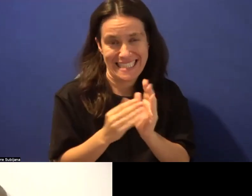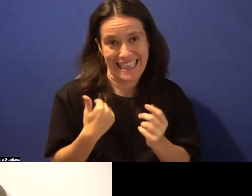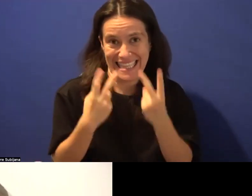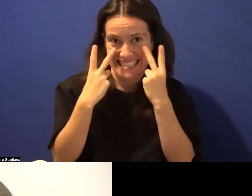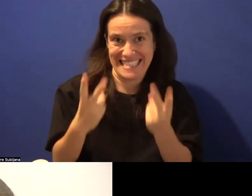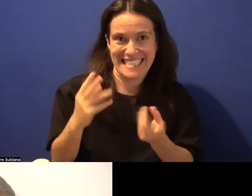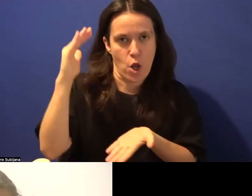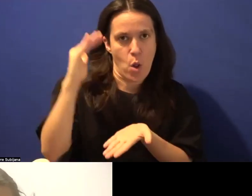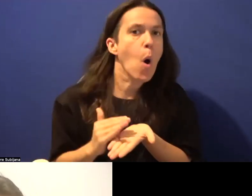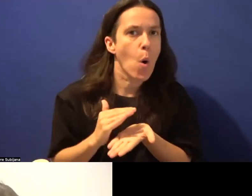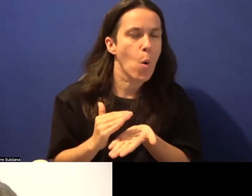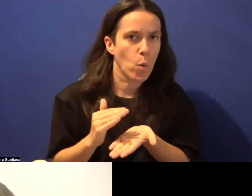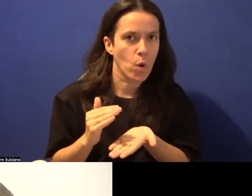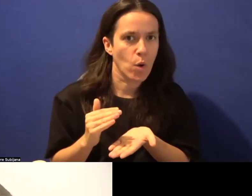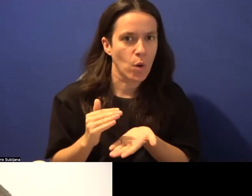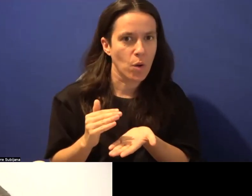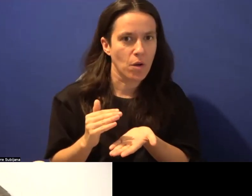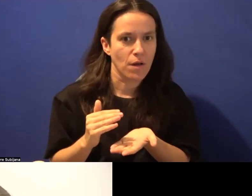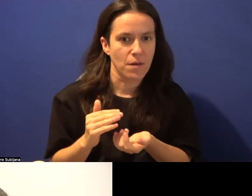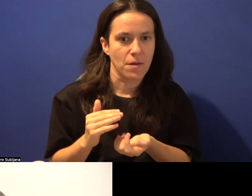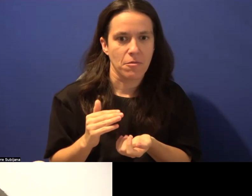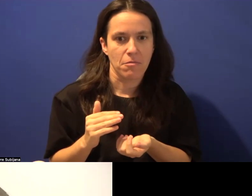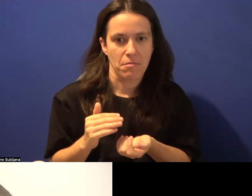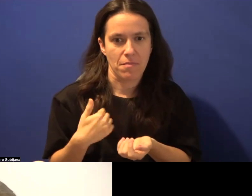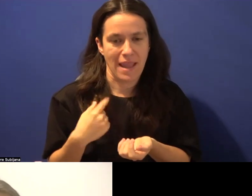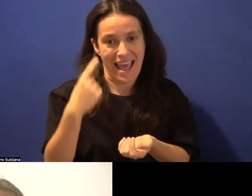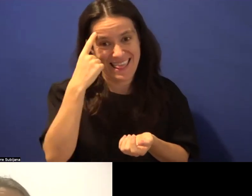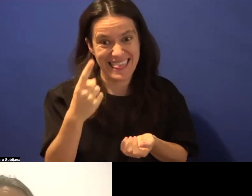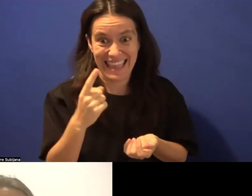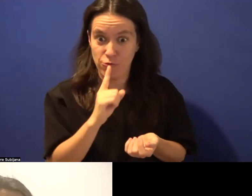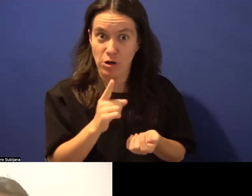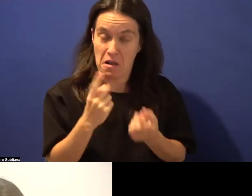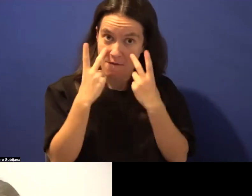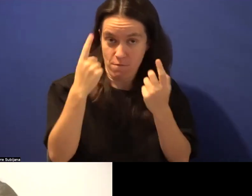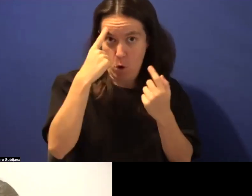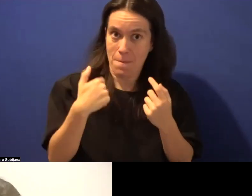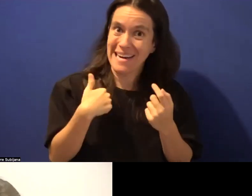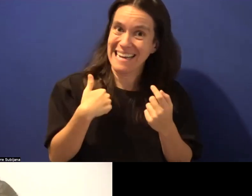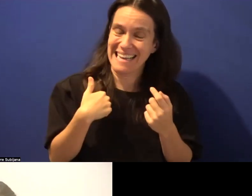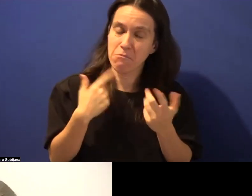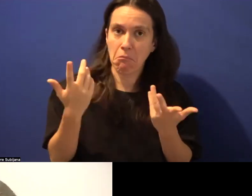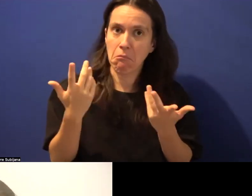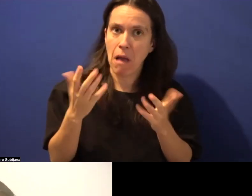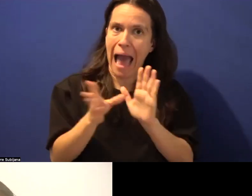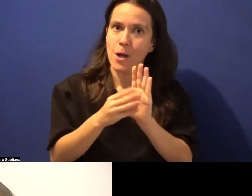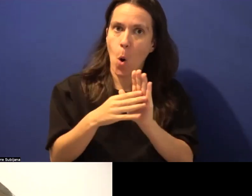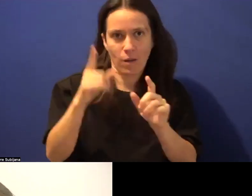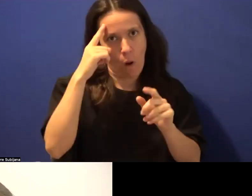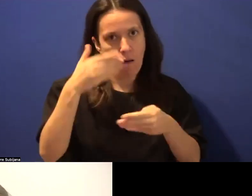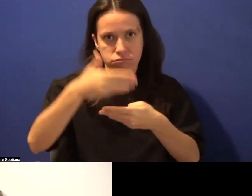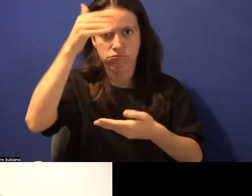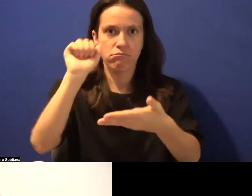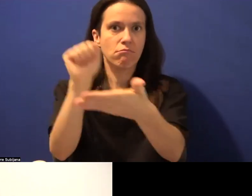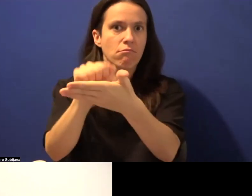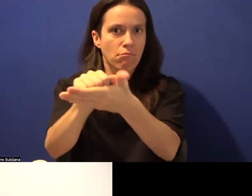uh, and even though potentially the sign is really iconic, uh, due to the fact that